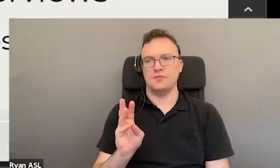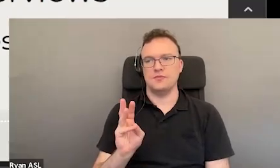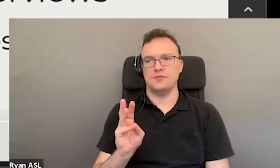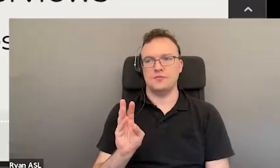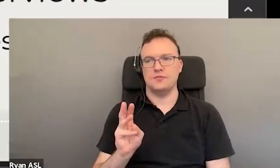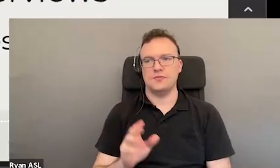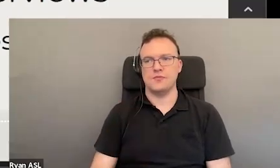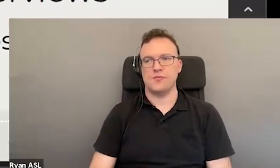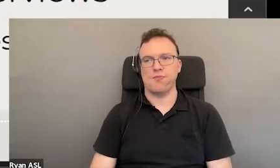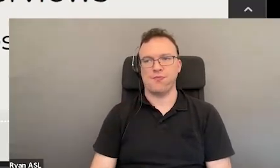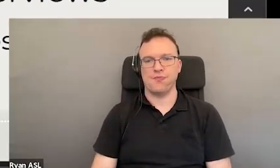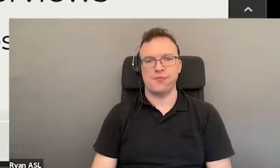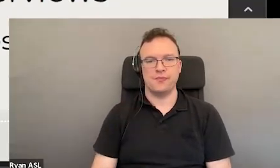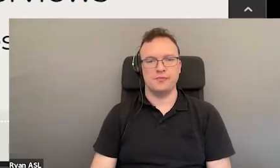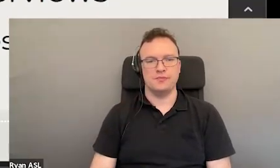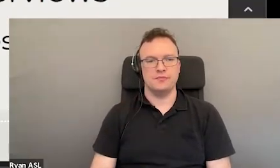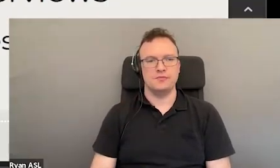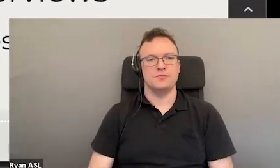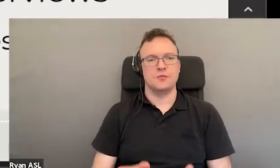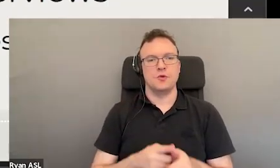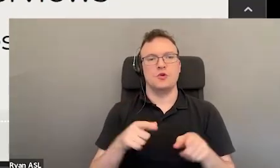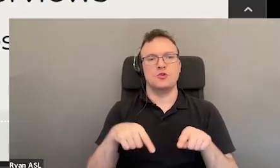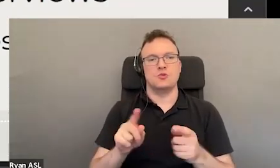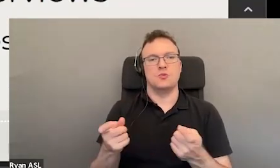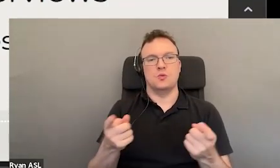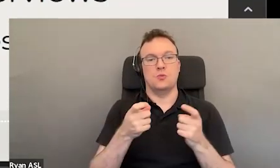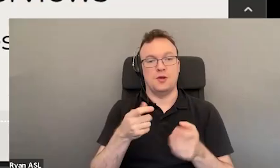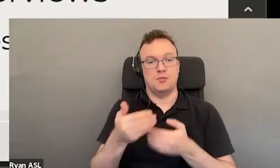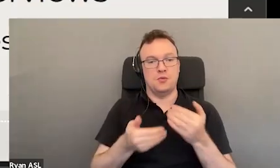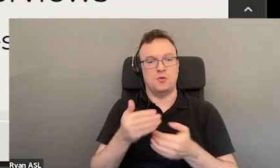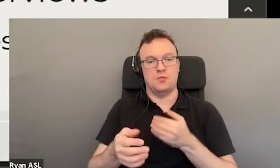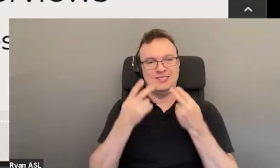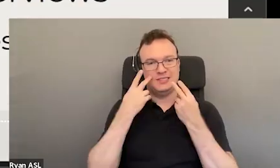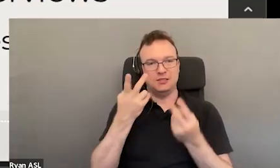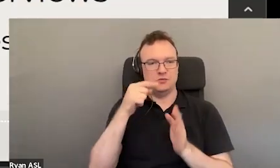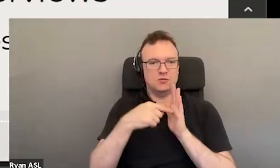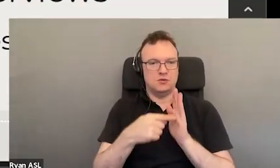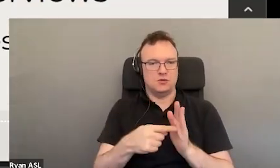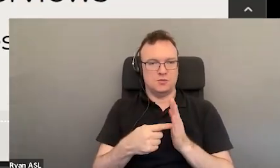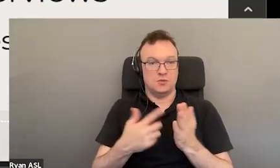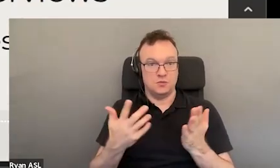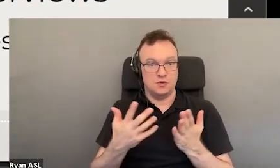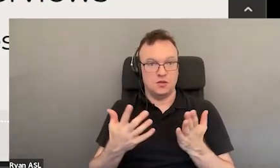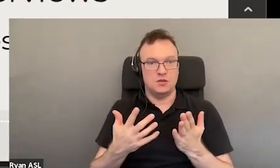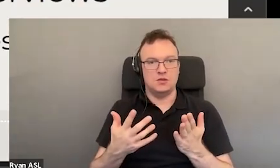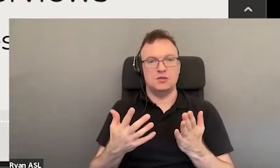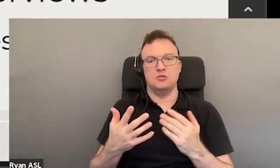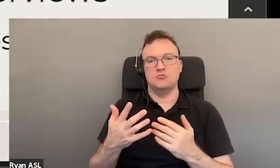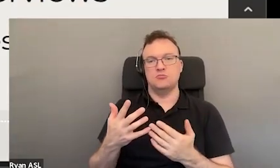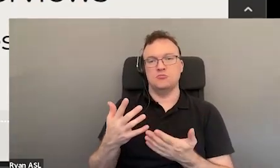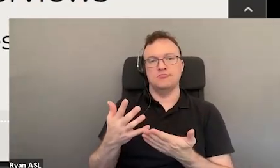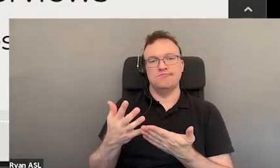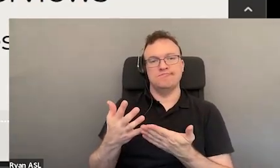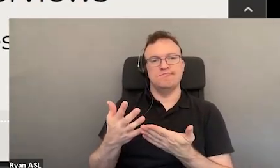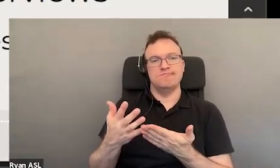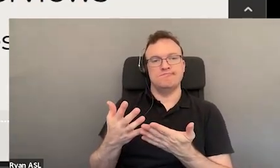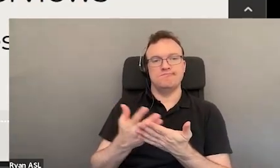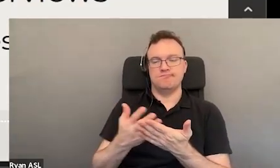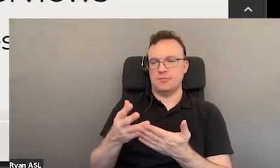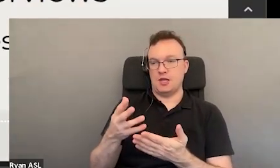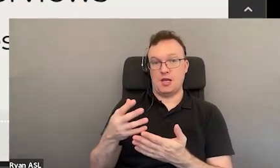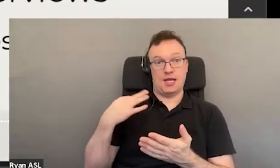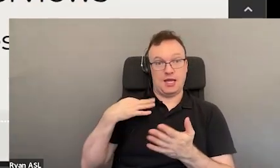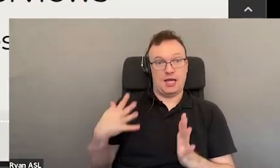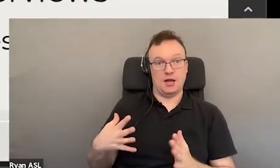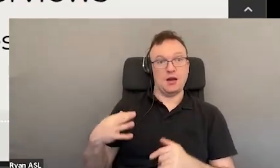First, during recruitment, during that process, we might see, for example, a screening out of a candidate based